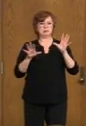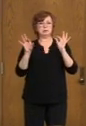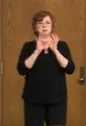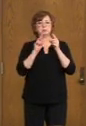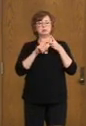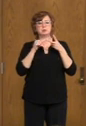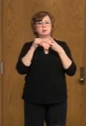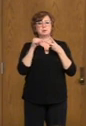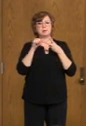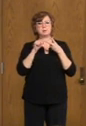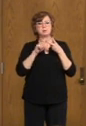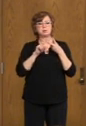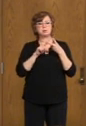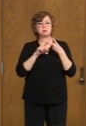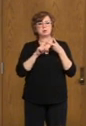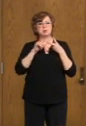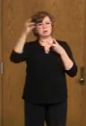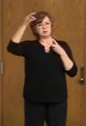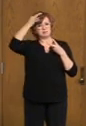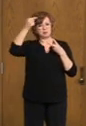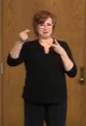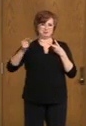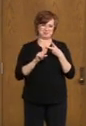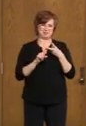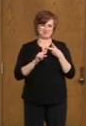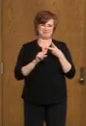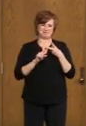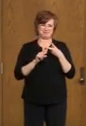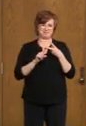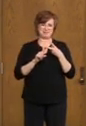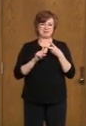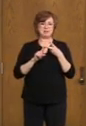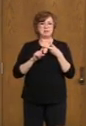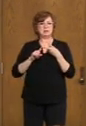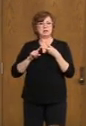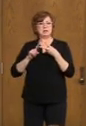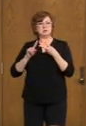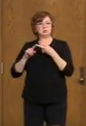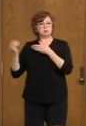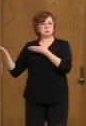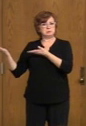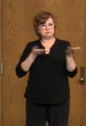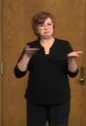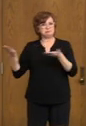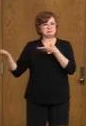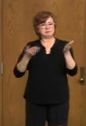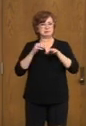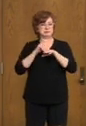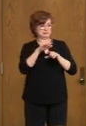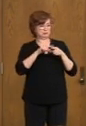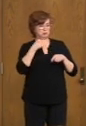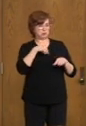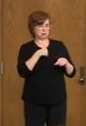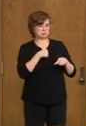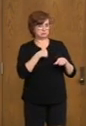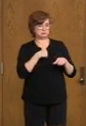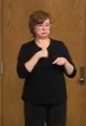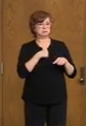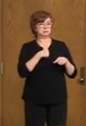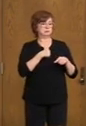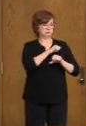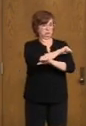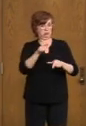critical is the federal government in controlling not only the supply of vaccines and procuring the vaccines for Canadians in